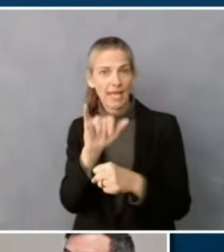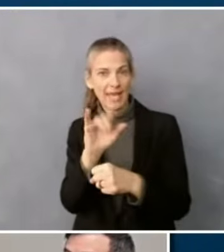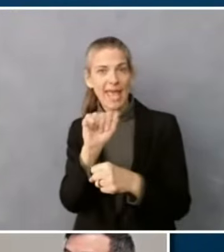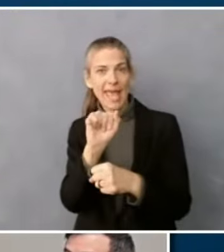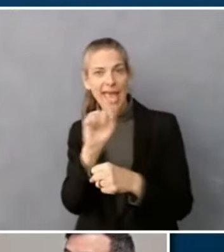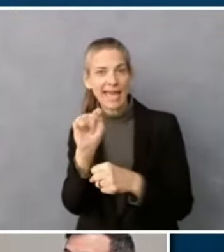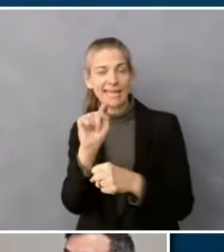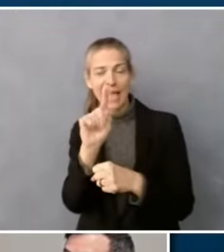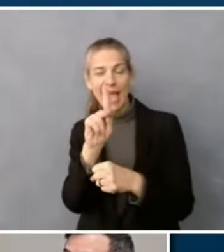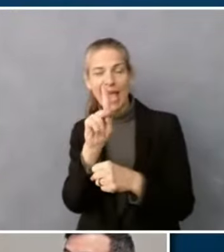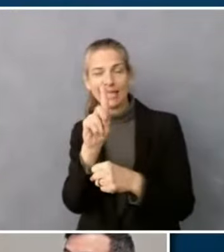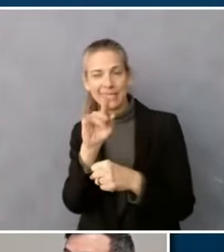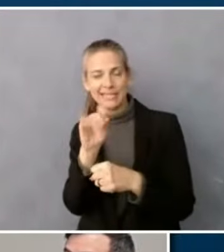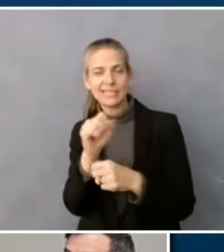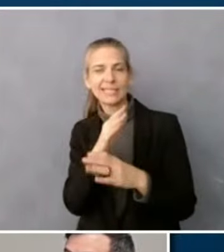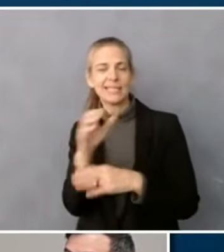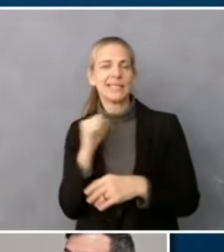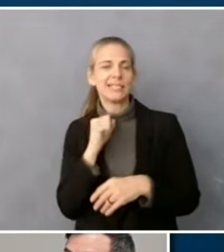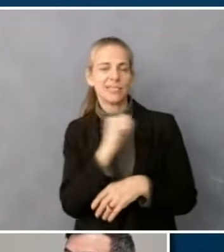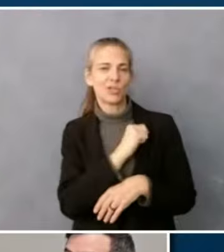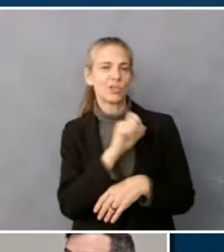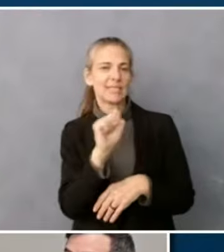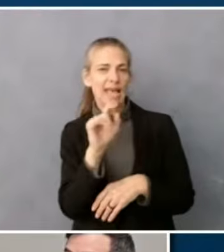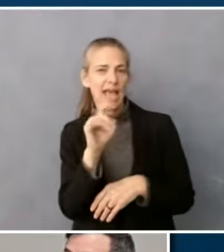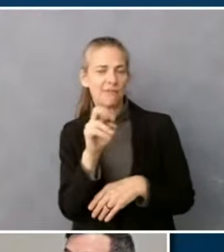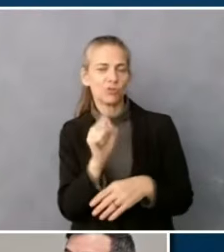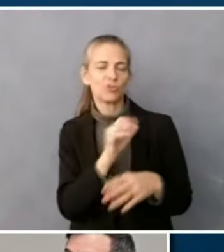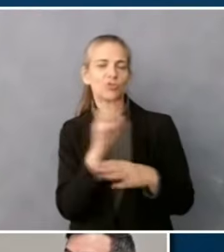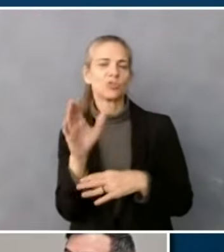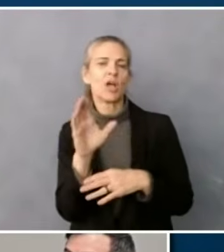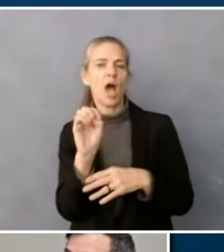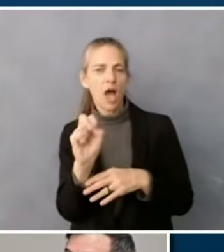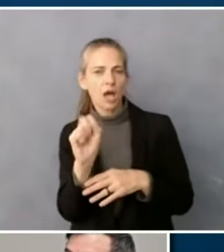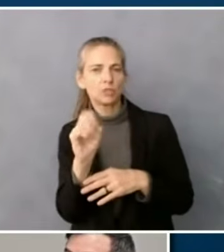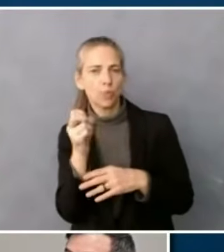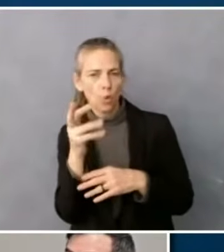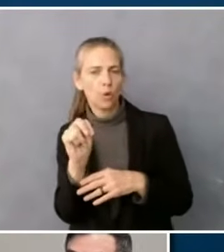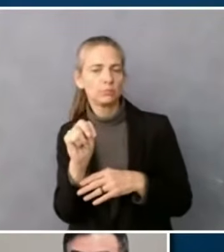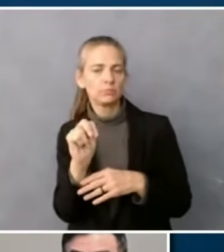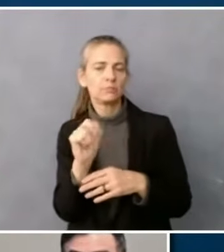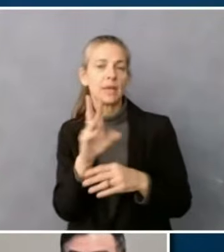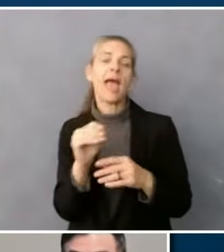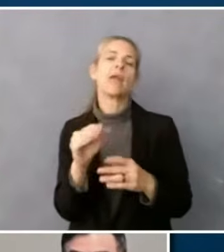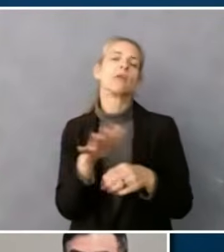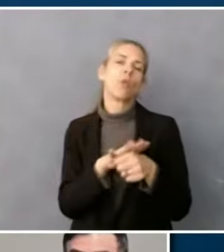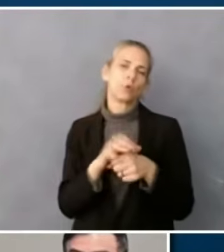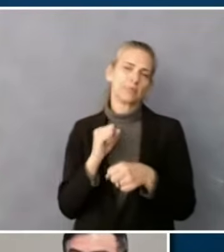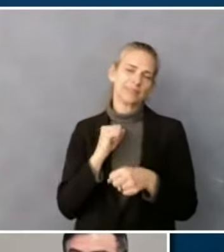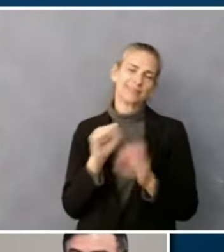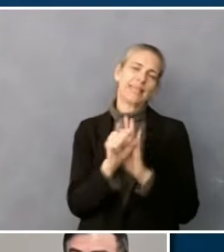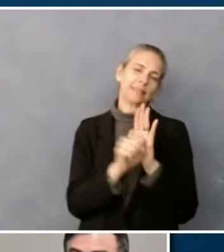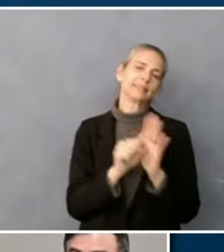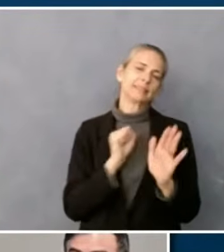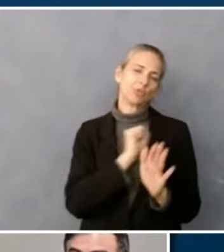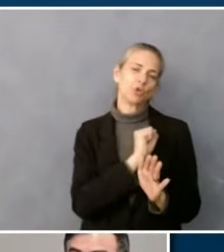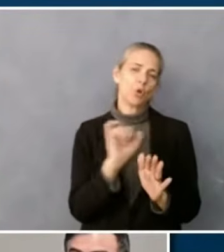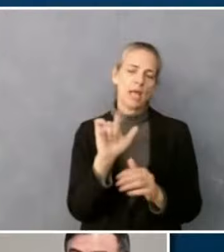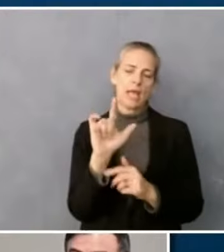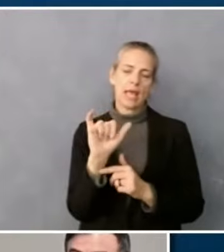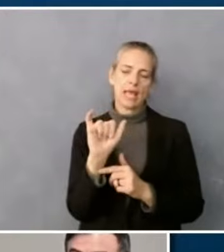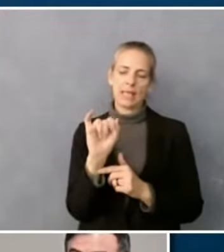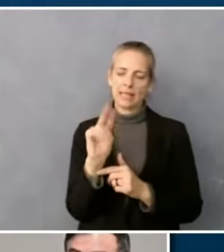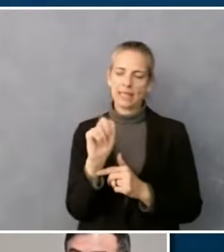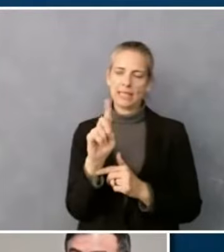Robert Stivers, Speaker Osborne. I would also like to thank our local senator, State Senator Lindsey Tishner, and our